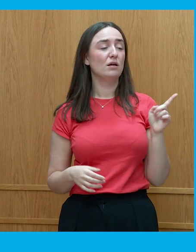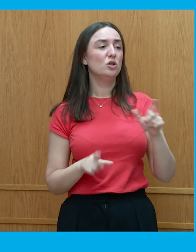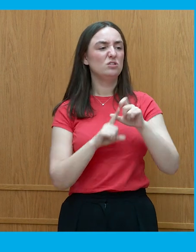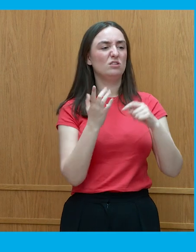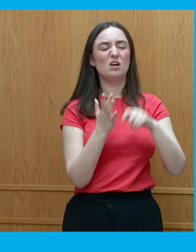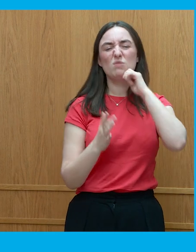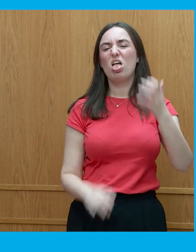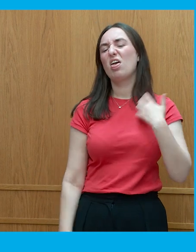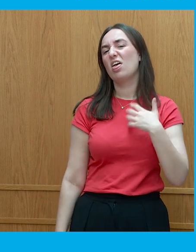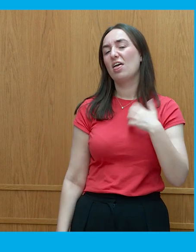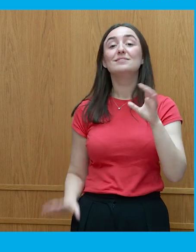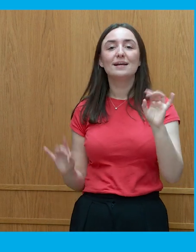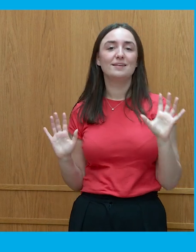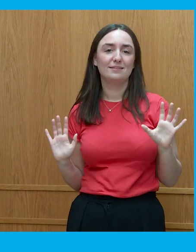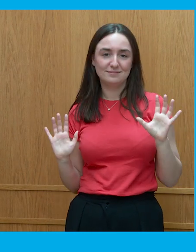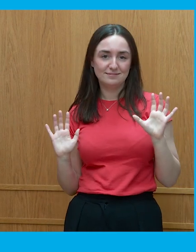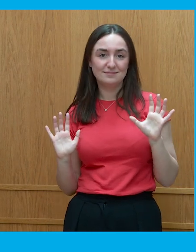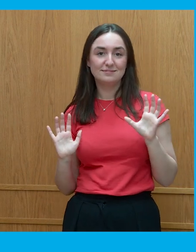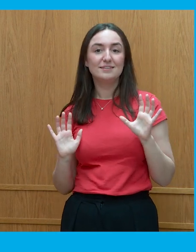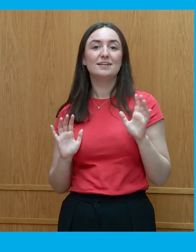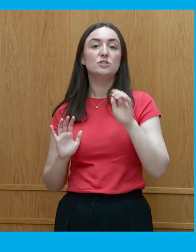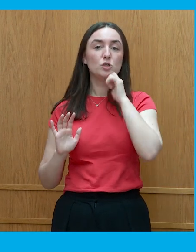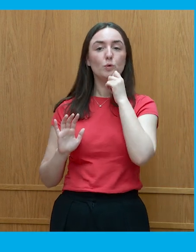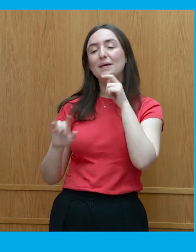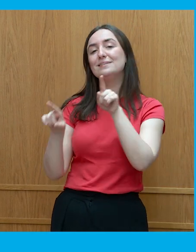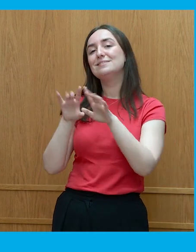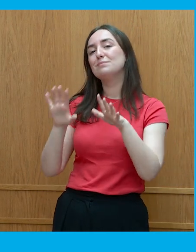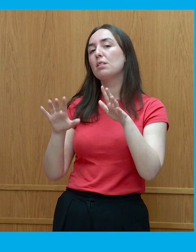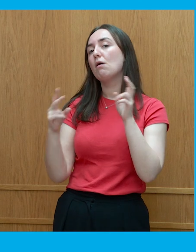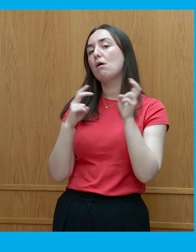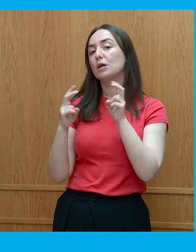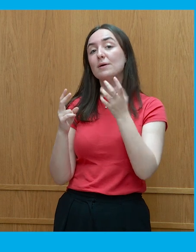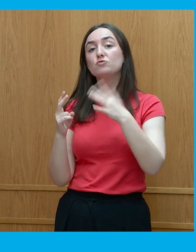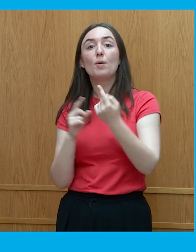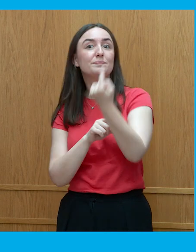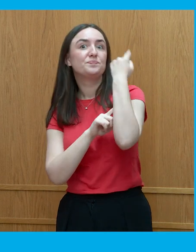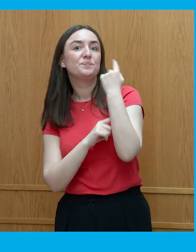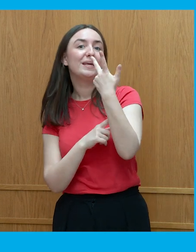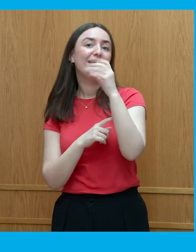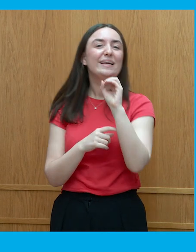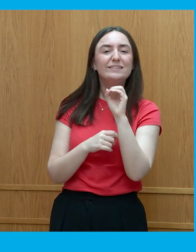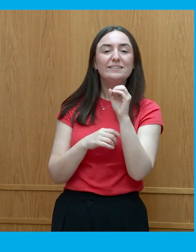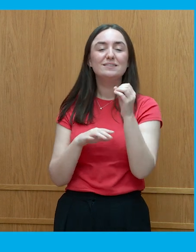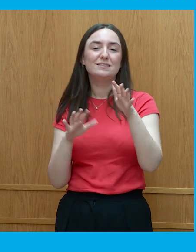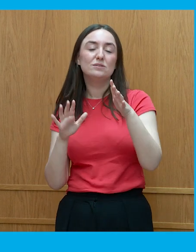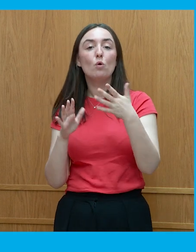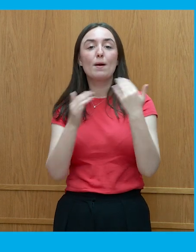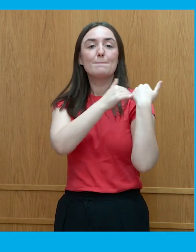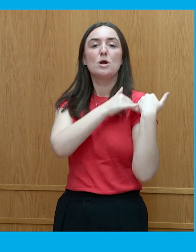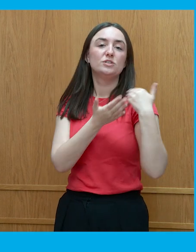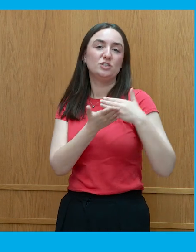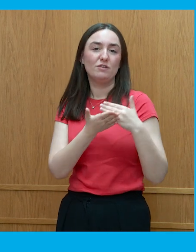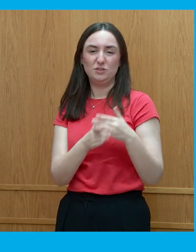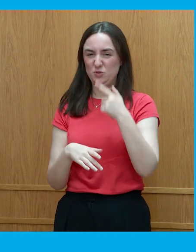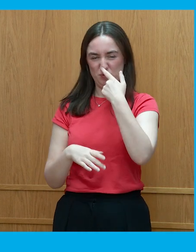He'd just complain about it. He'd kill it by ignoring it. You would hear a lot of the similar arguments that were made back in the 80s about burden sharing, which you can Google. Even